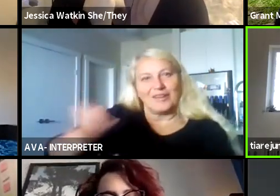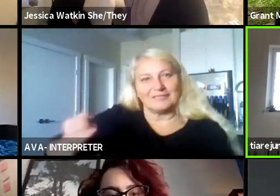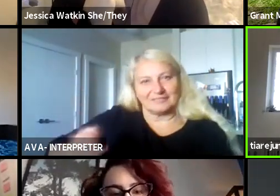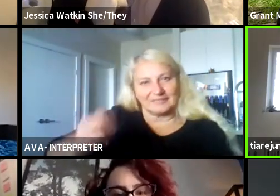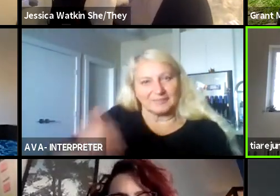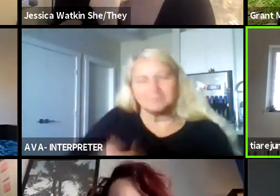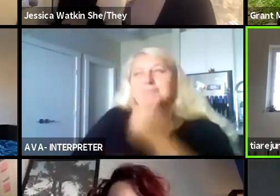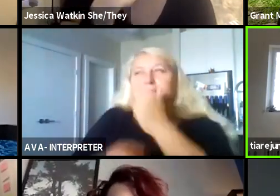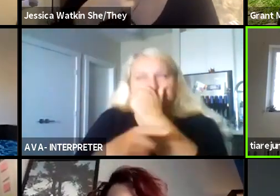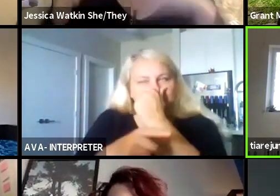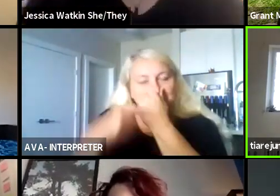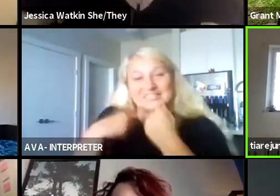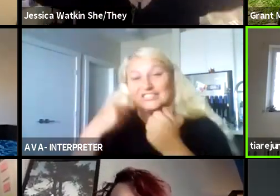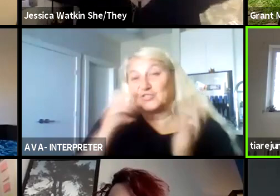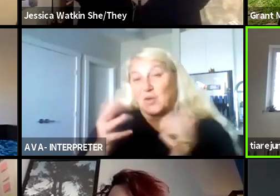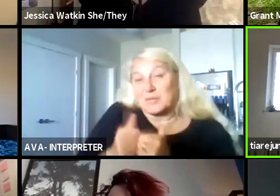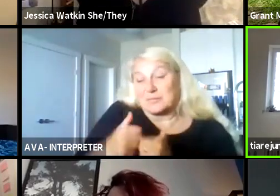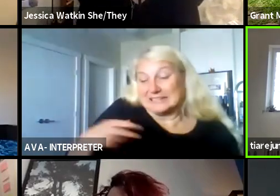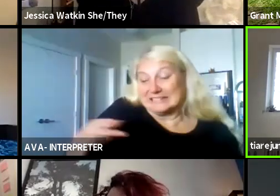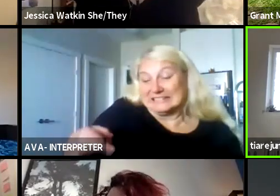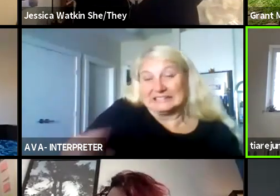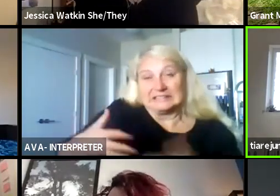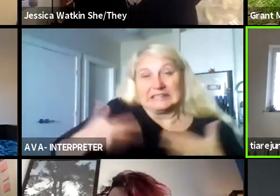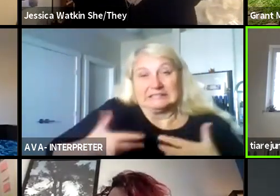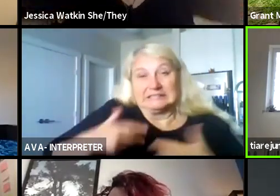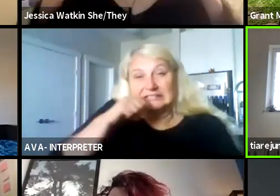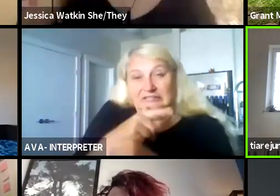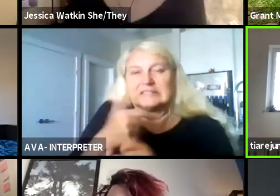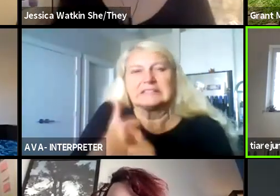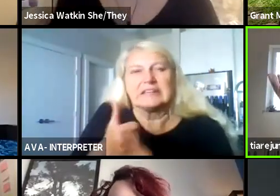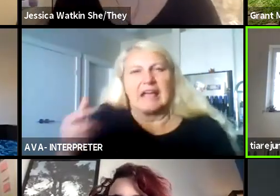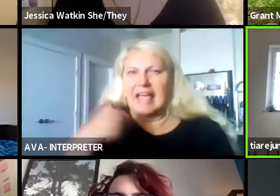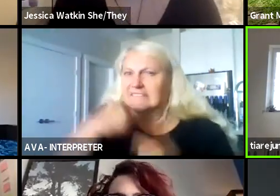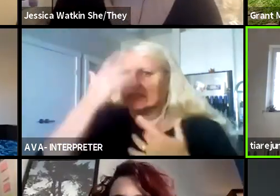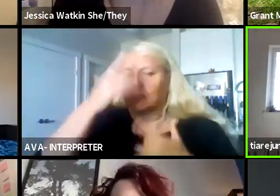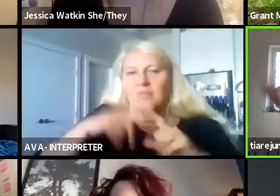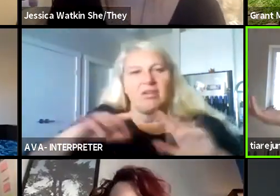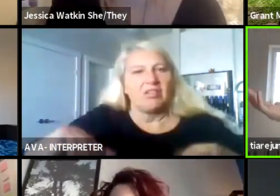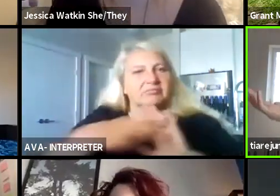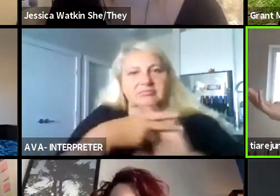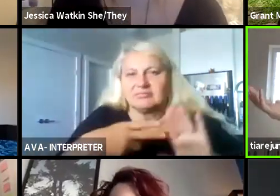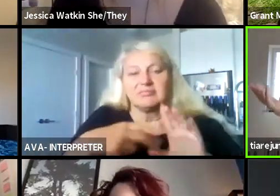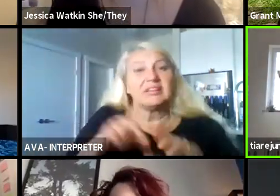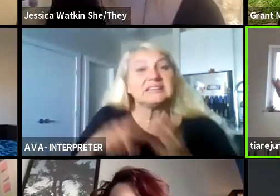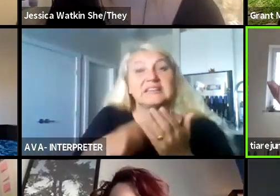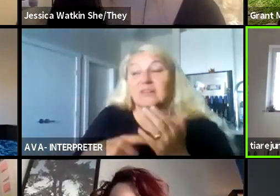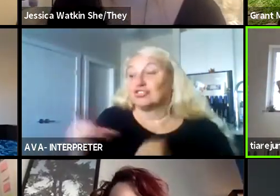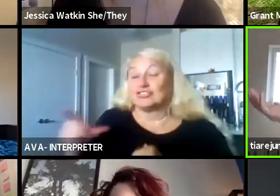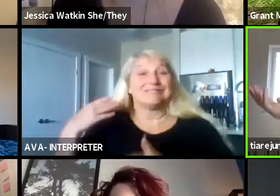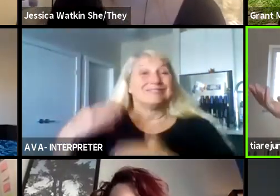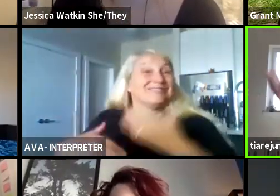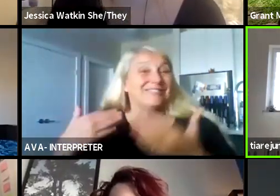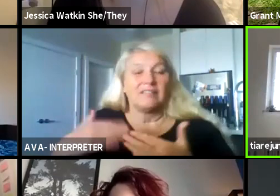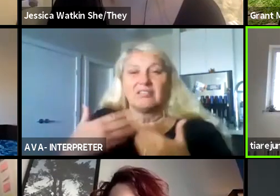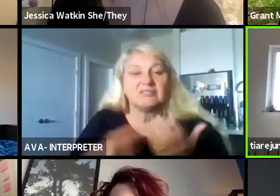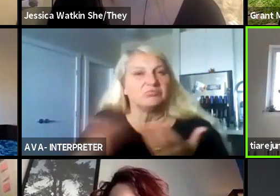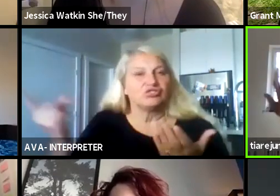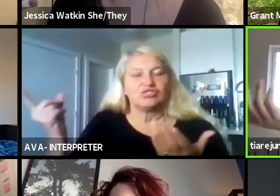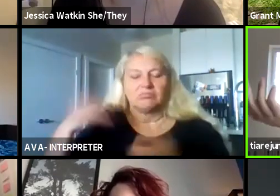chronic illness that's undiagnosed, that often during a flare-up, she's just stuck at home in bed